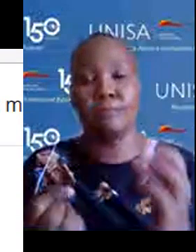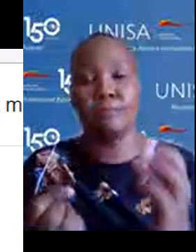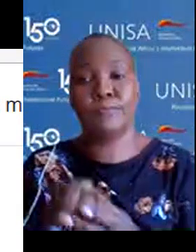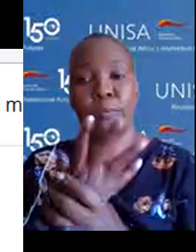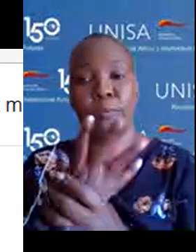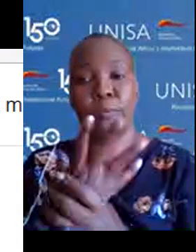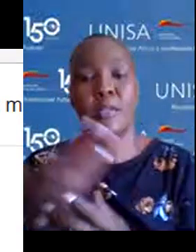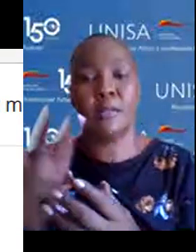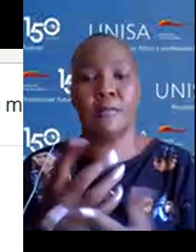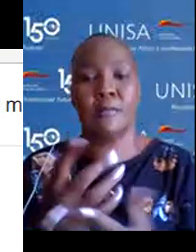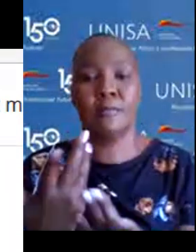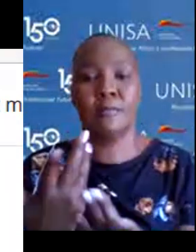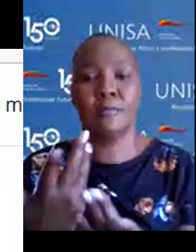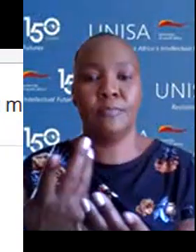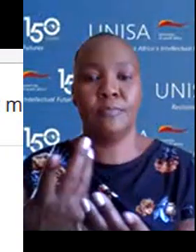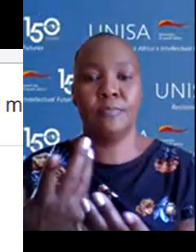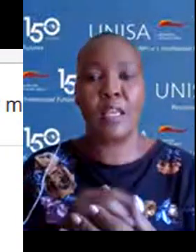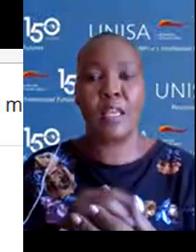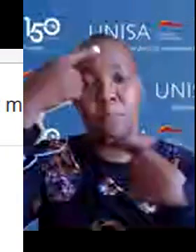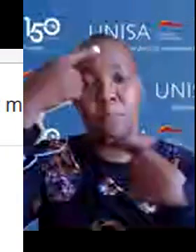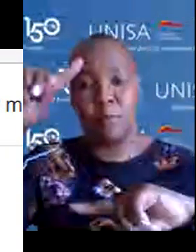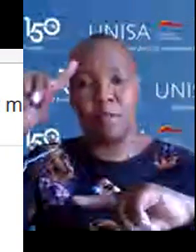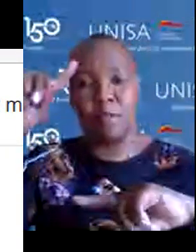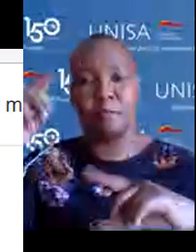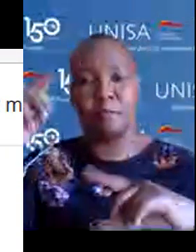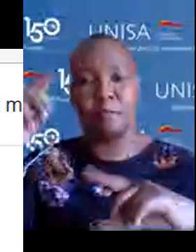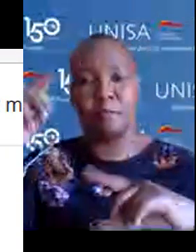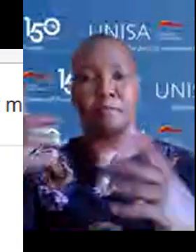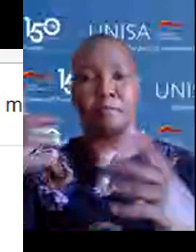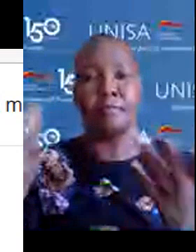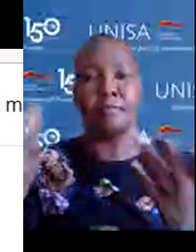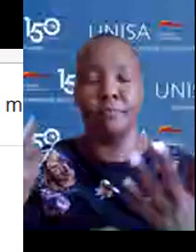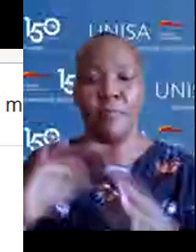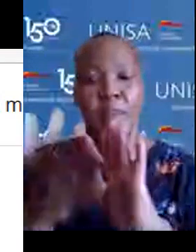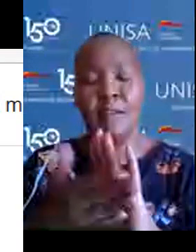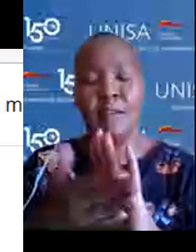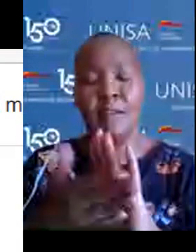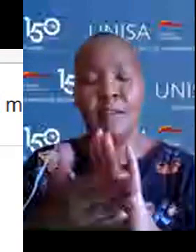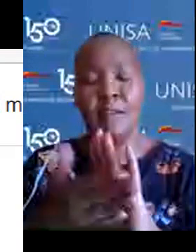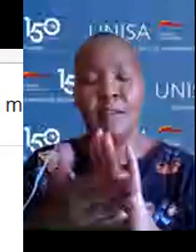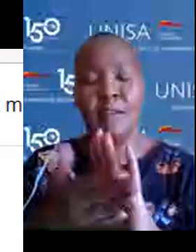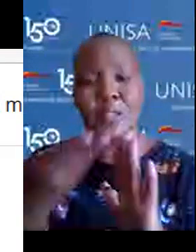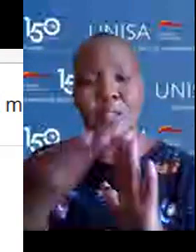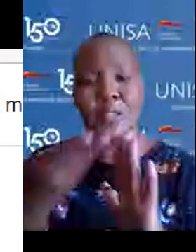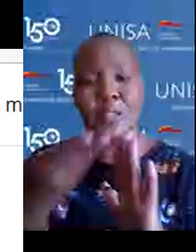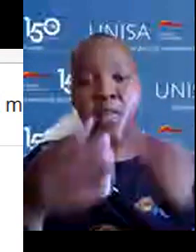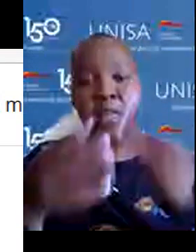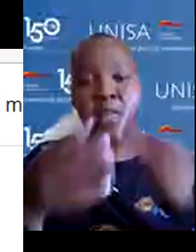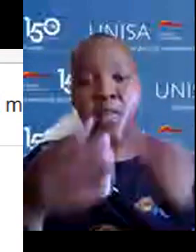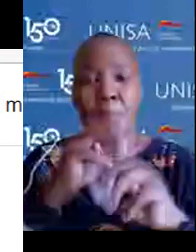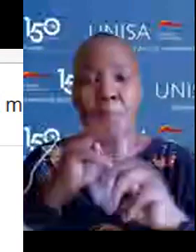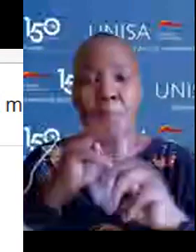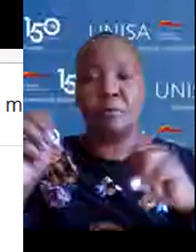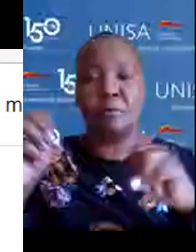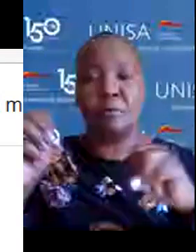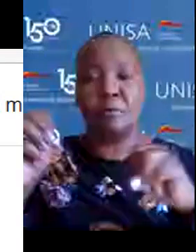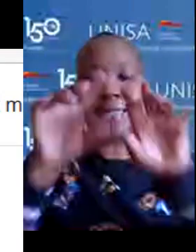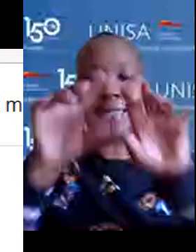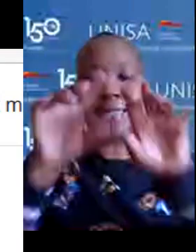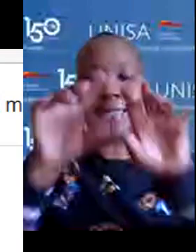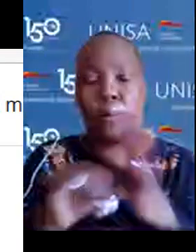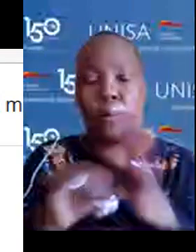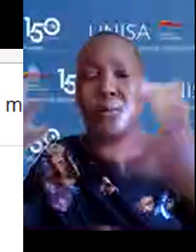I can now, for instance, see my profile, grades, all of that for this learning management system. So very important, make sure that you are